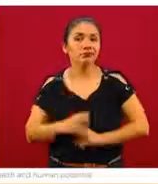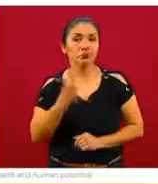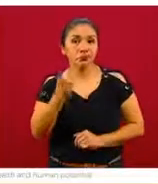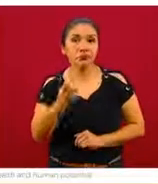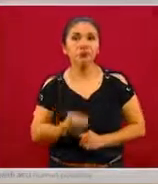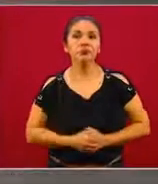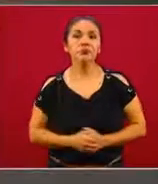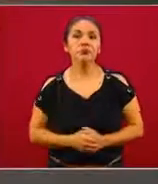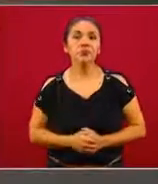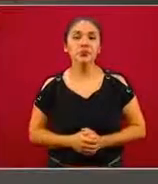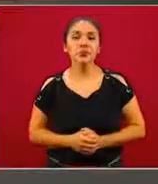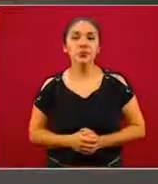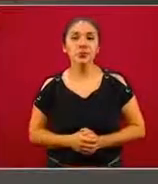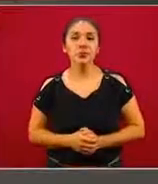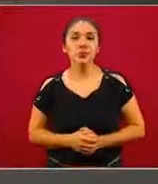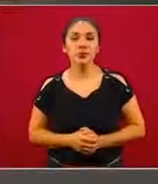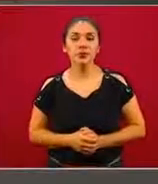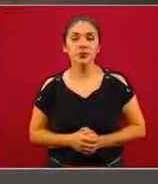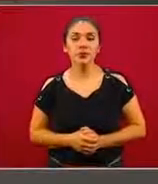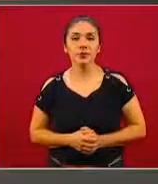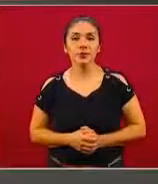Next, please.